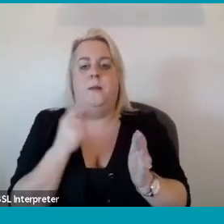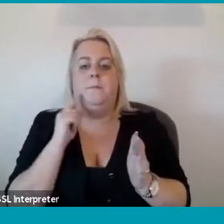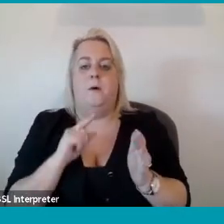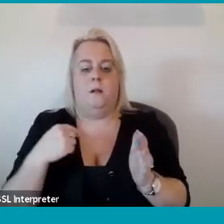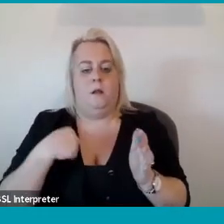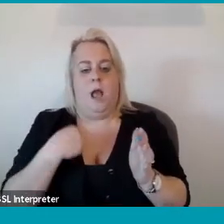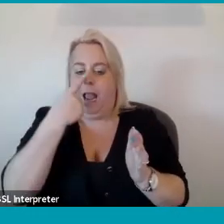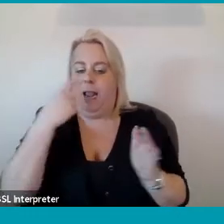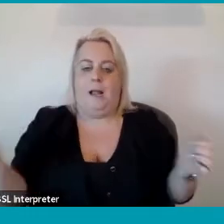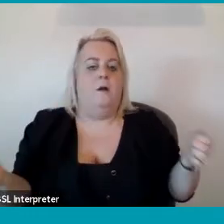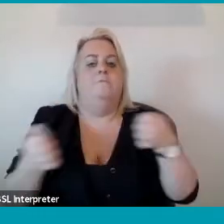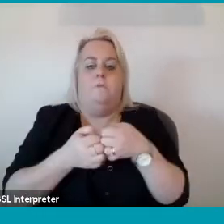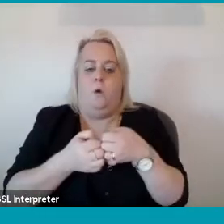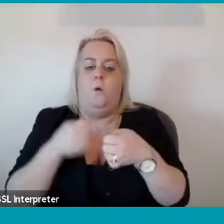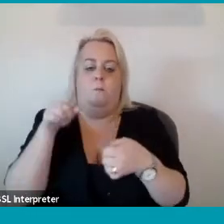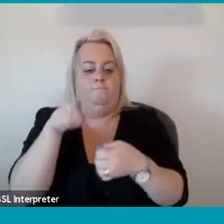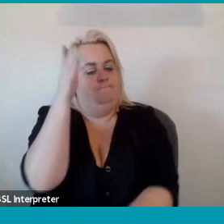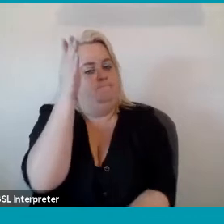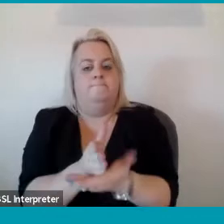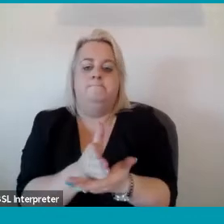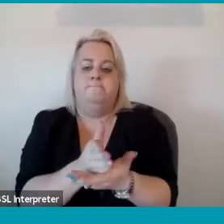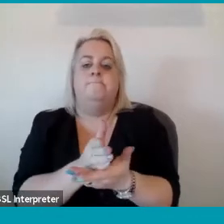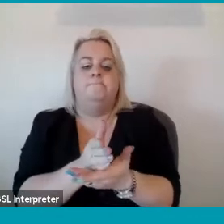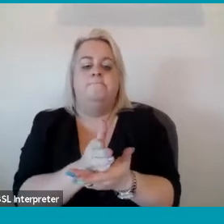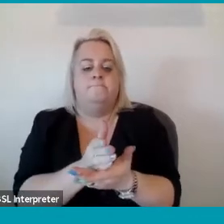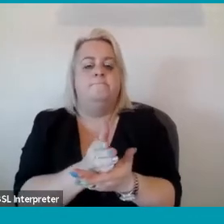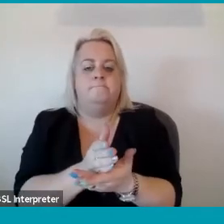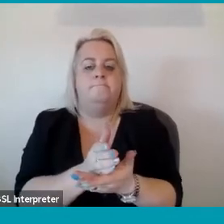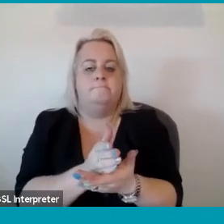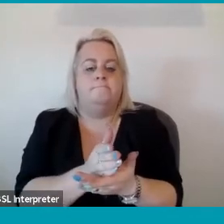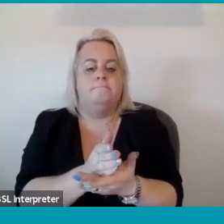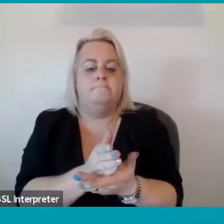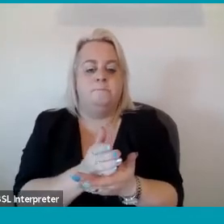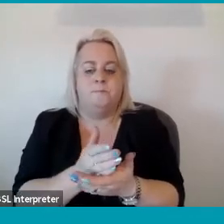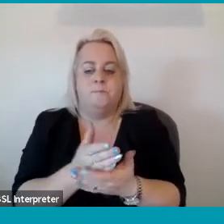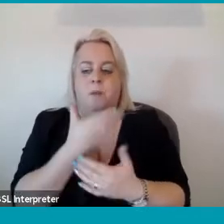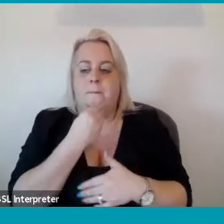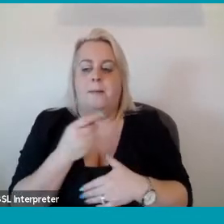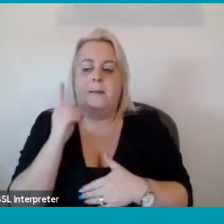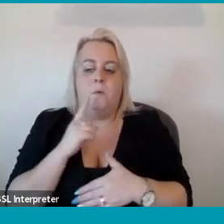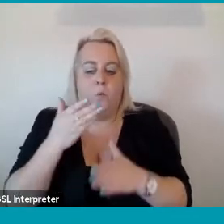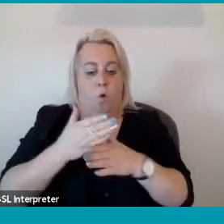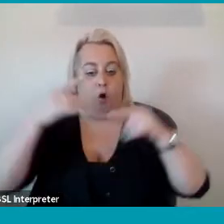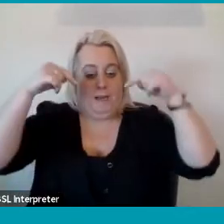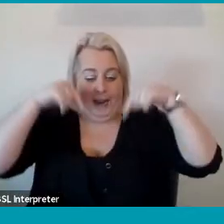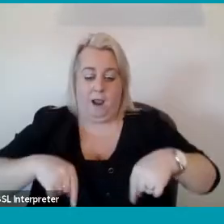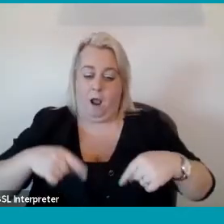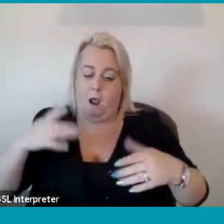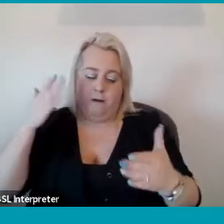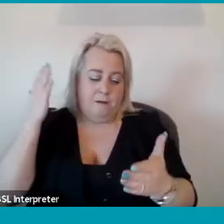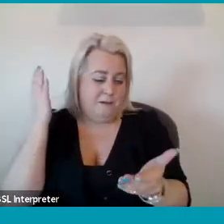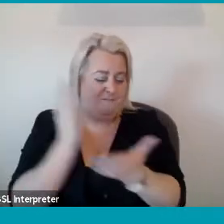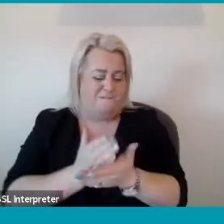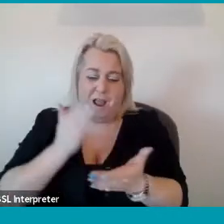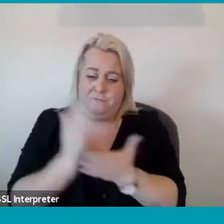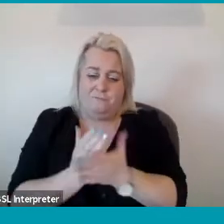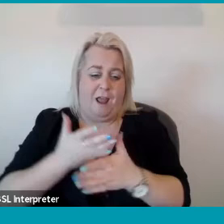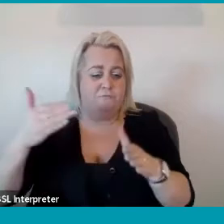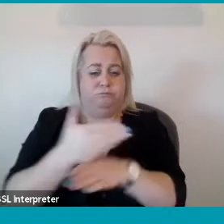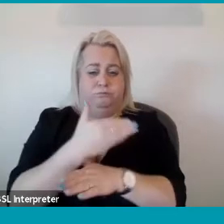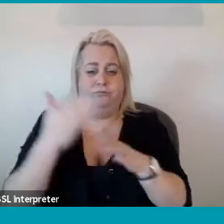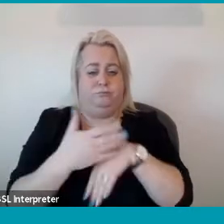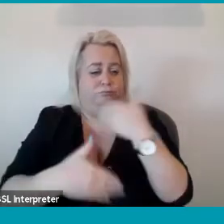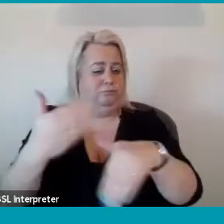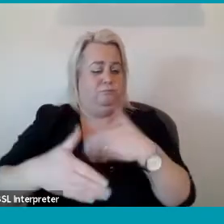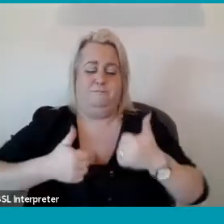absolutely confirm that definitely the people who work at Evenbreak are incredibly productive and